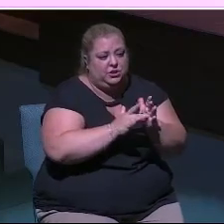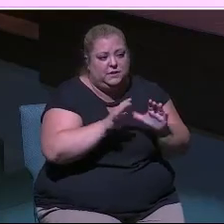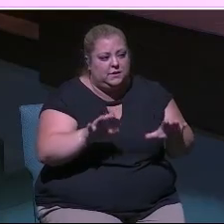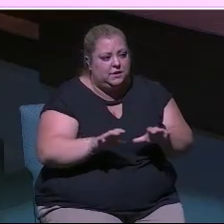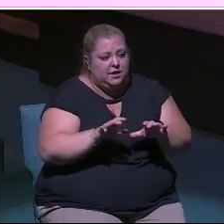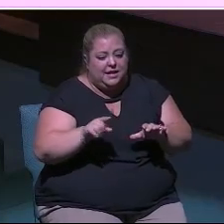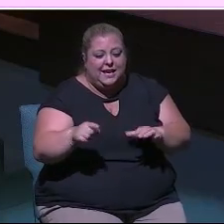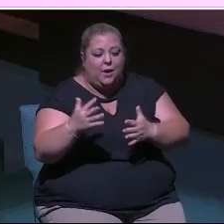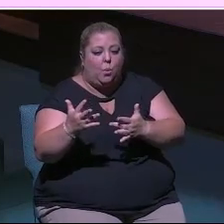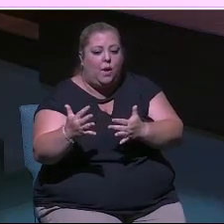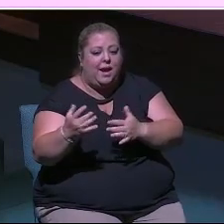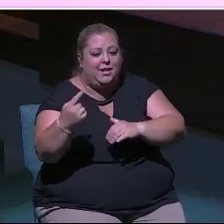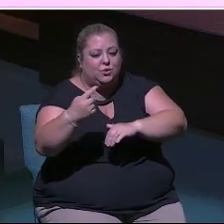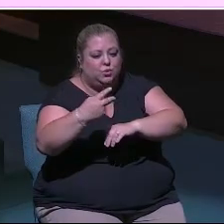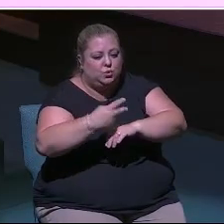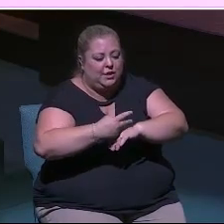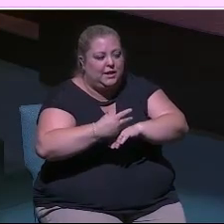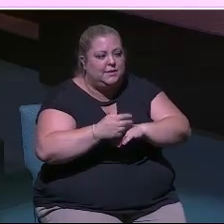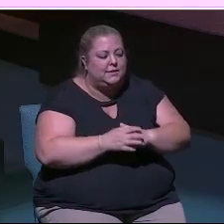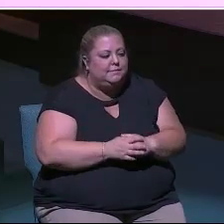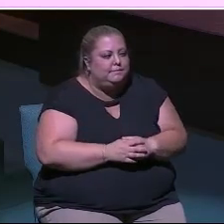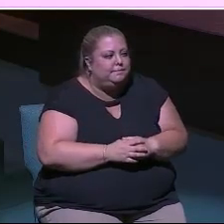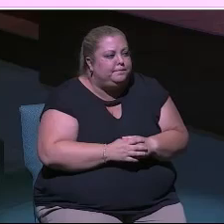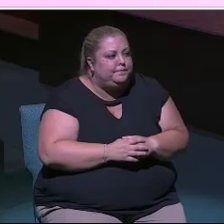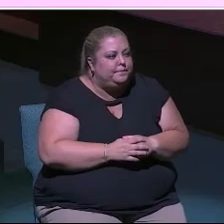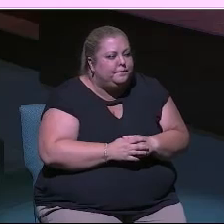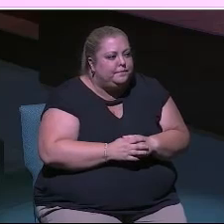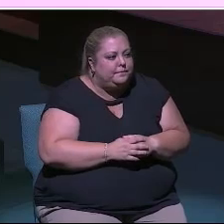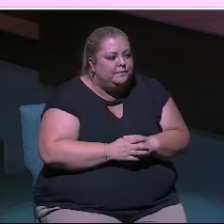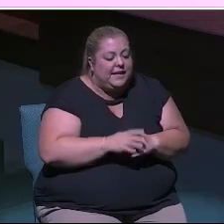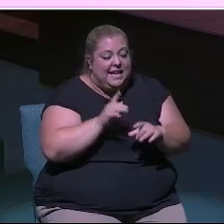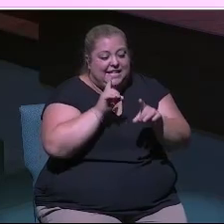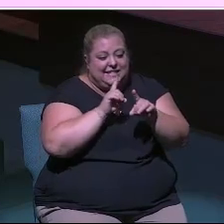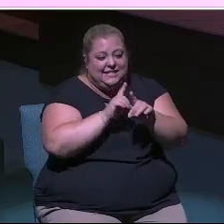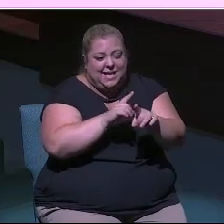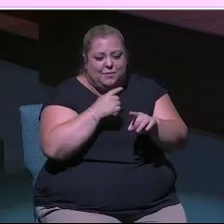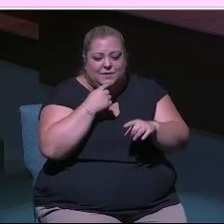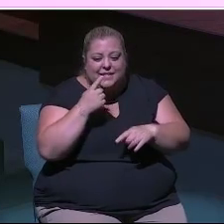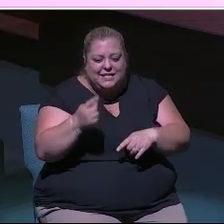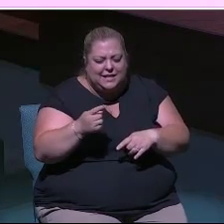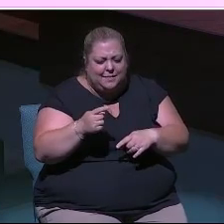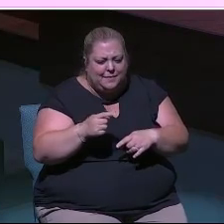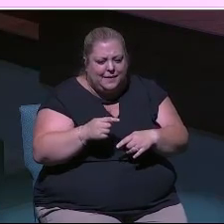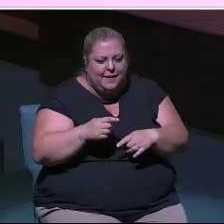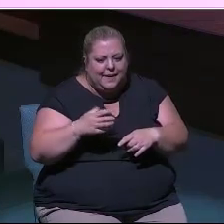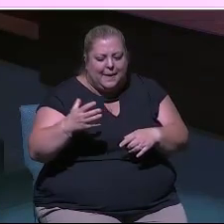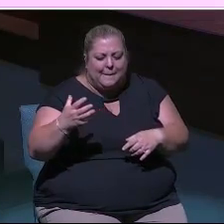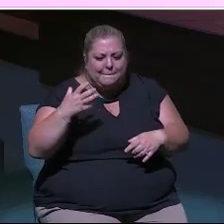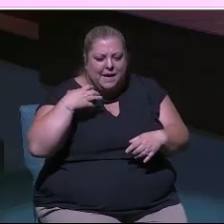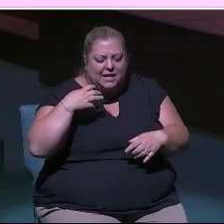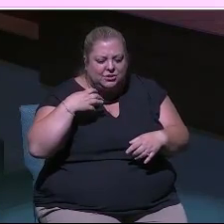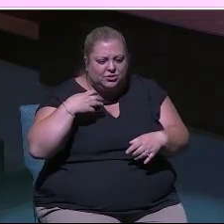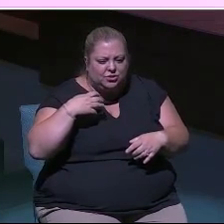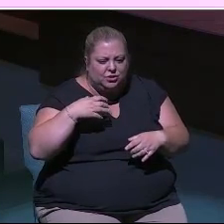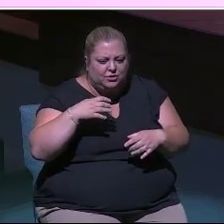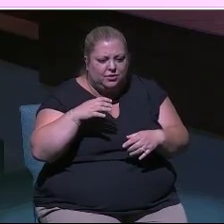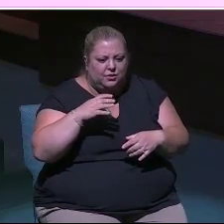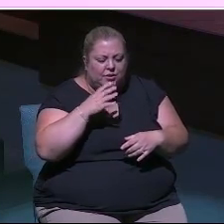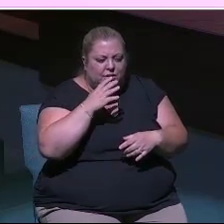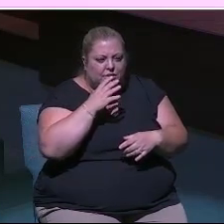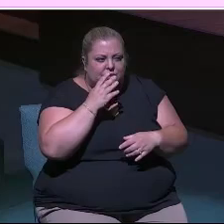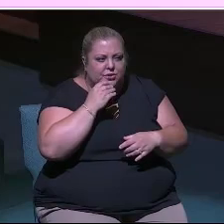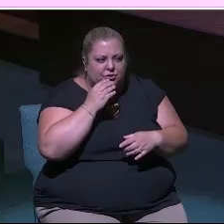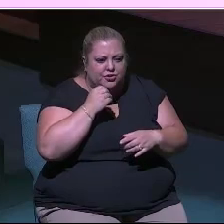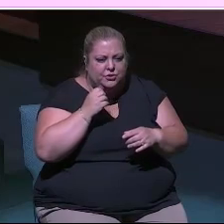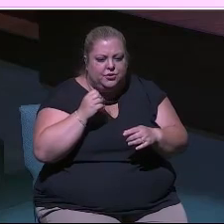waited 2 more days. Look, and let's go on and read. It says, and his disciples said unto him, Master, the Jews of late sought to stone